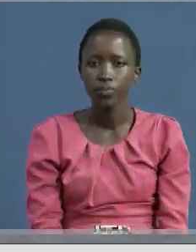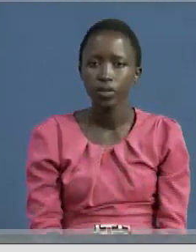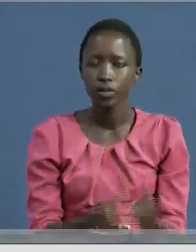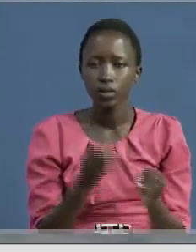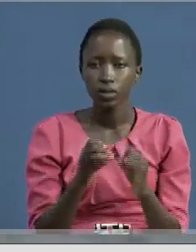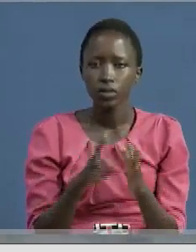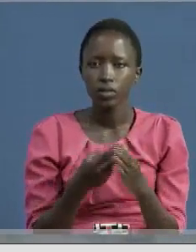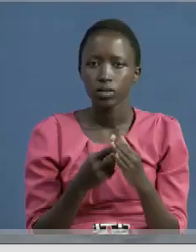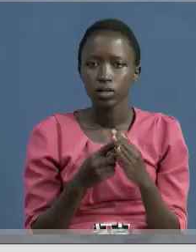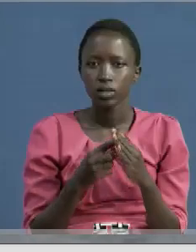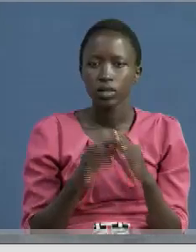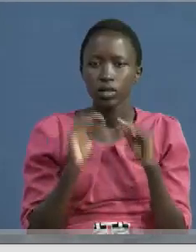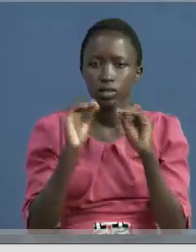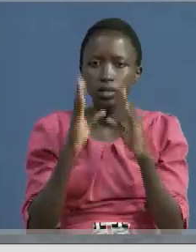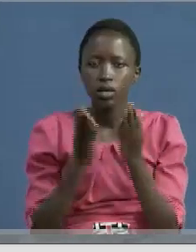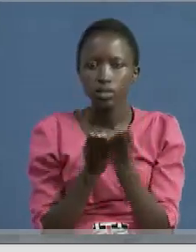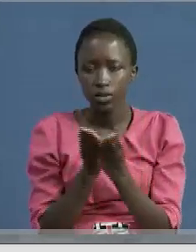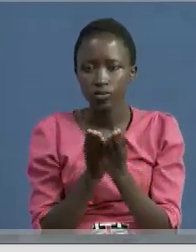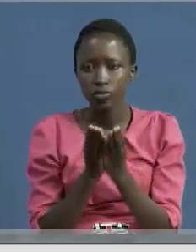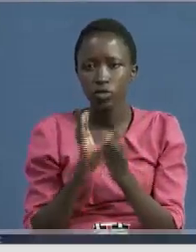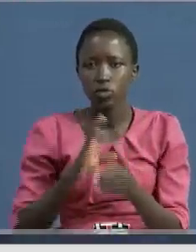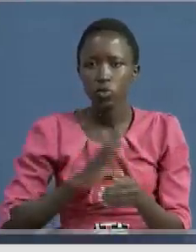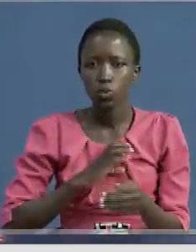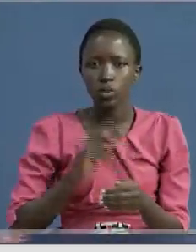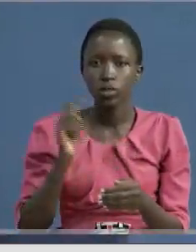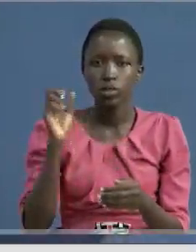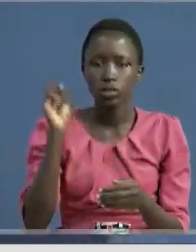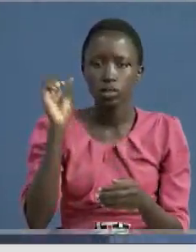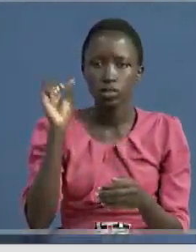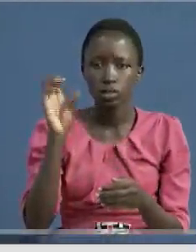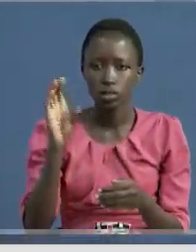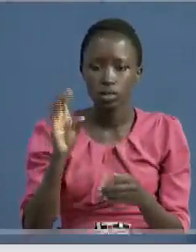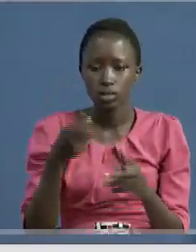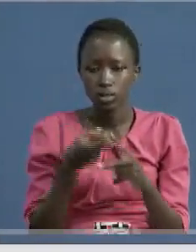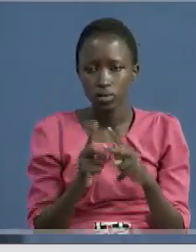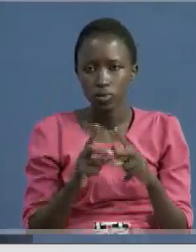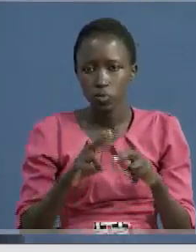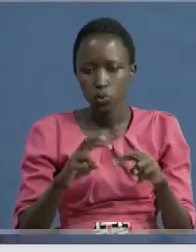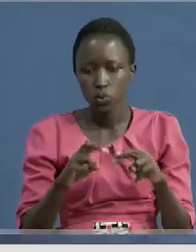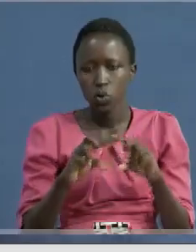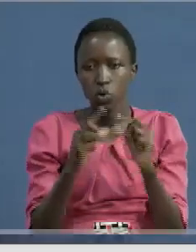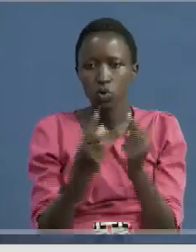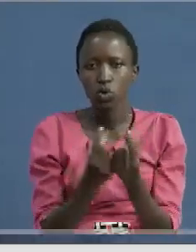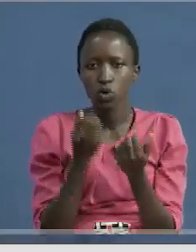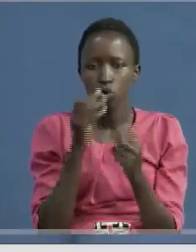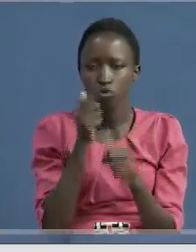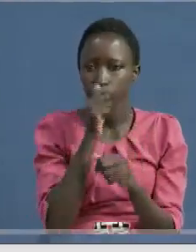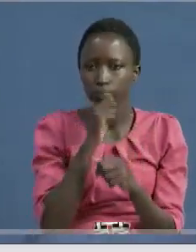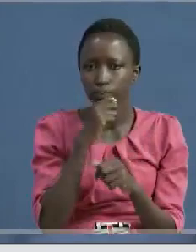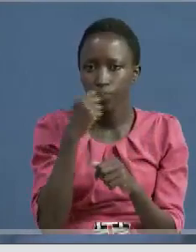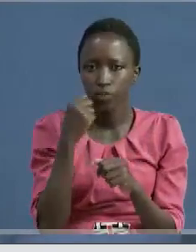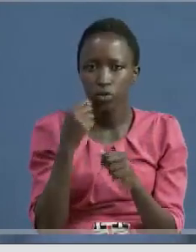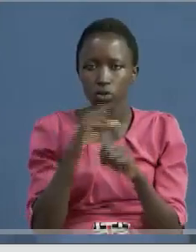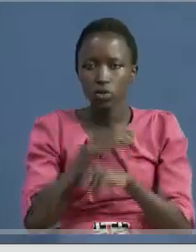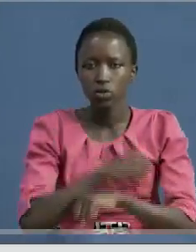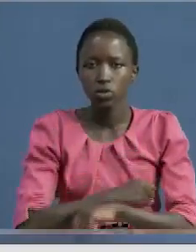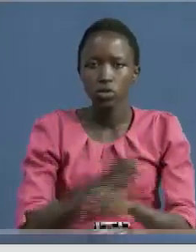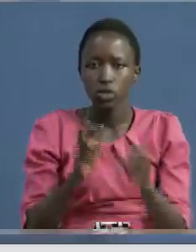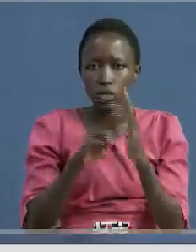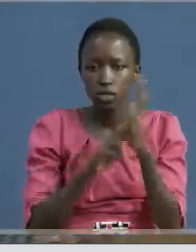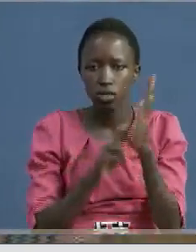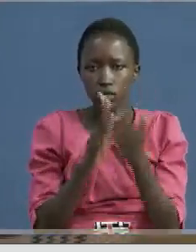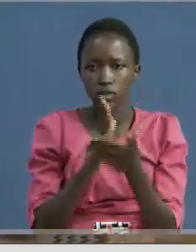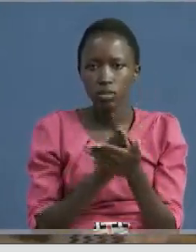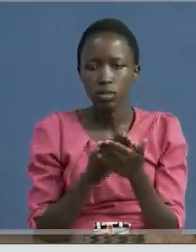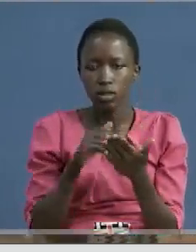Finally, the Teachers Service Commission, TSC, has launched investigations into a group of private schools which have registered some